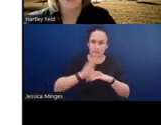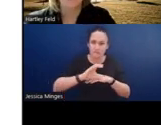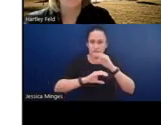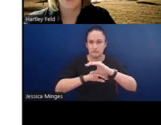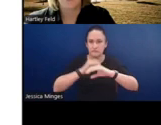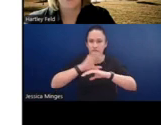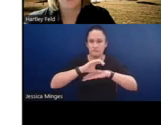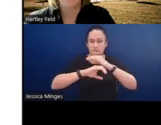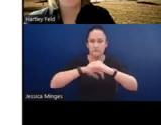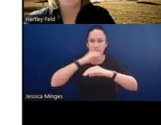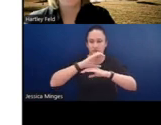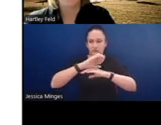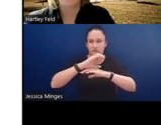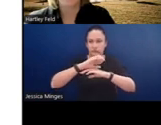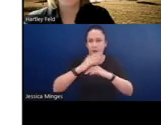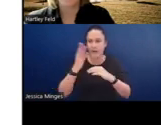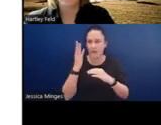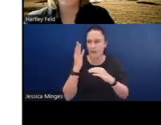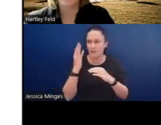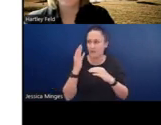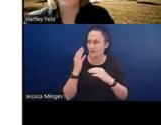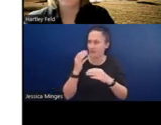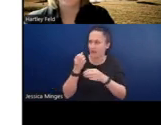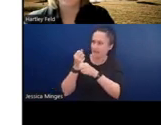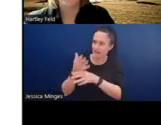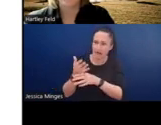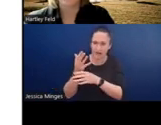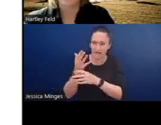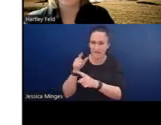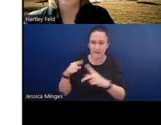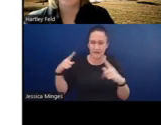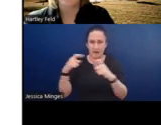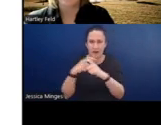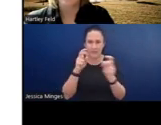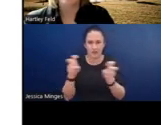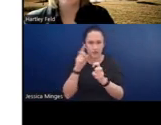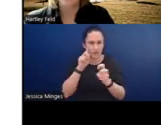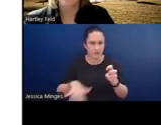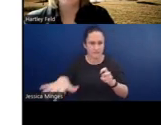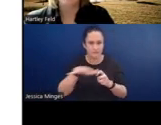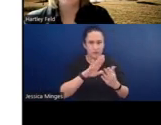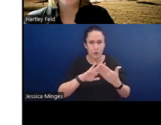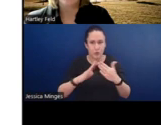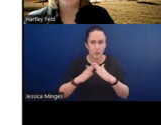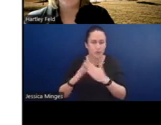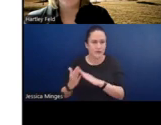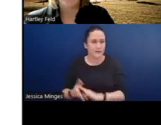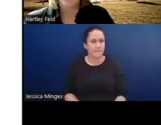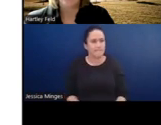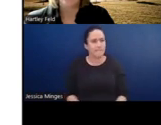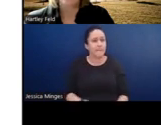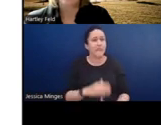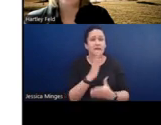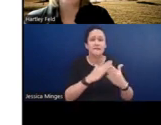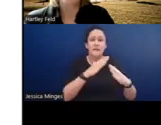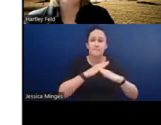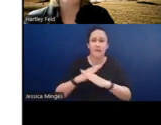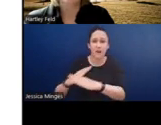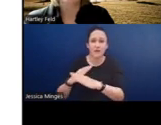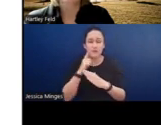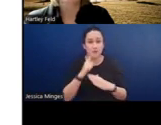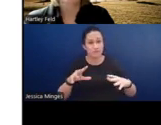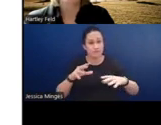another as to why this is such a complex issue in our communities. Some of the barriers to